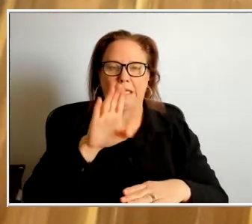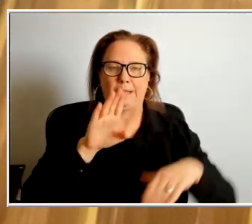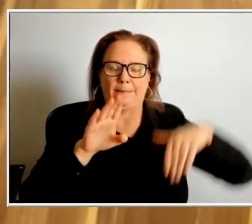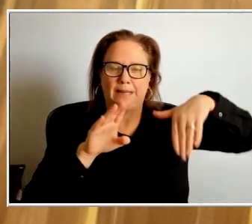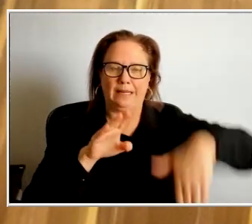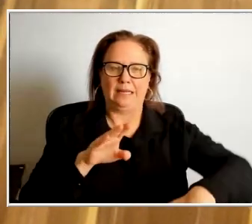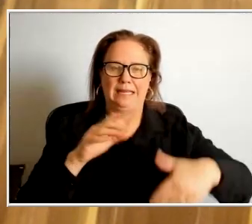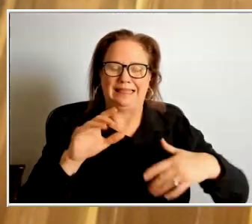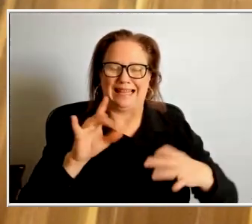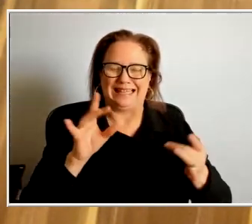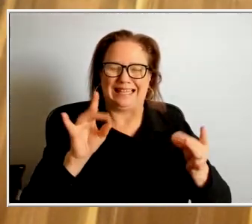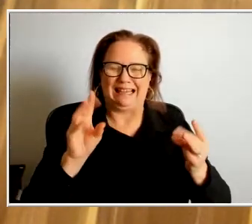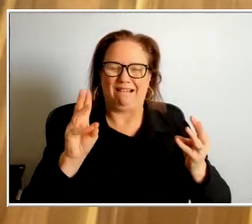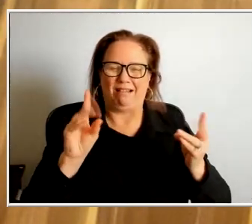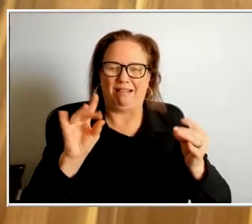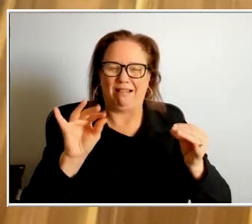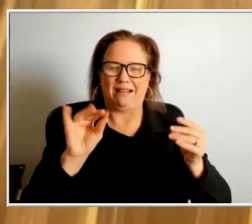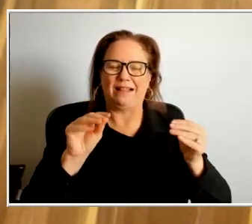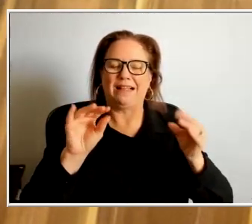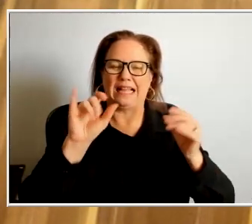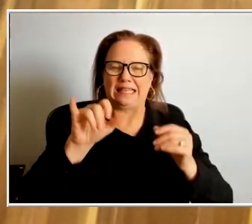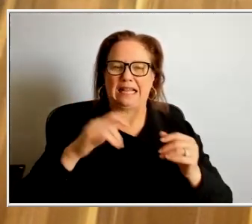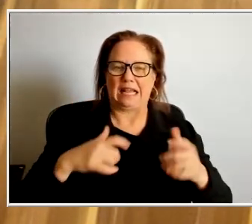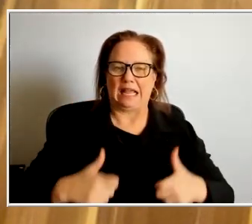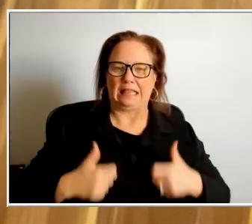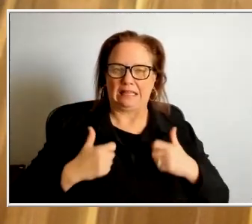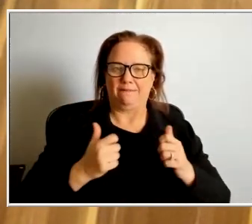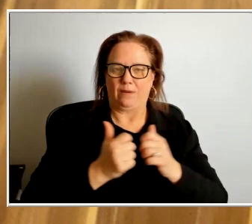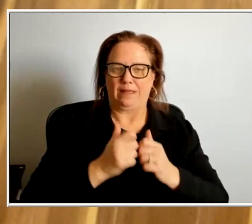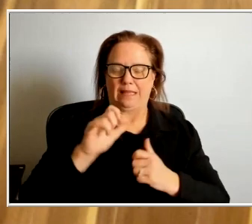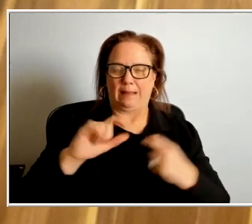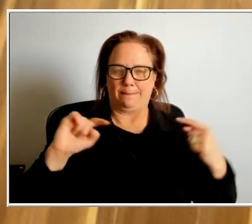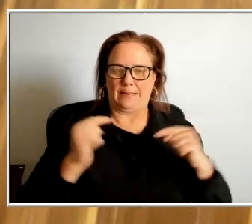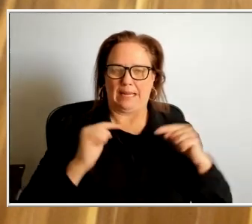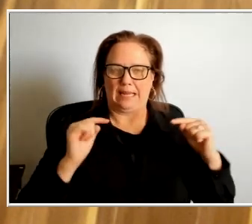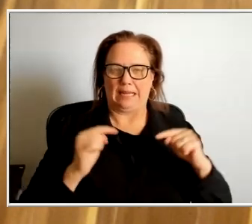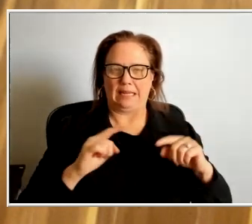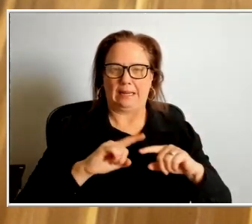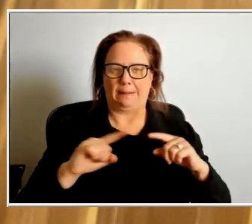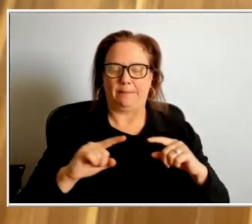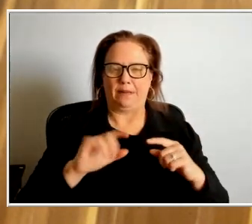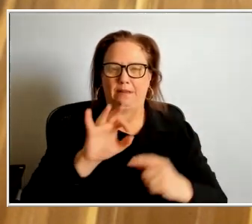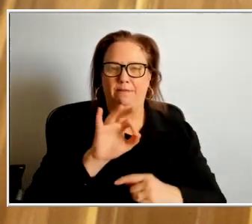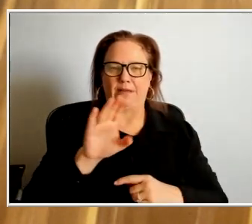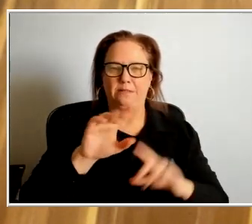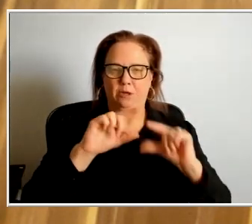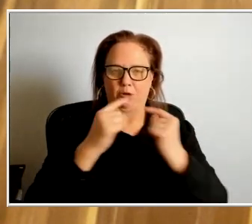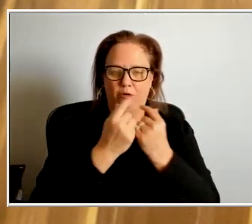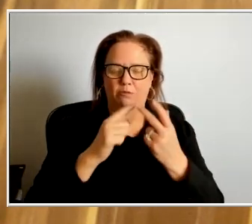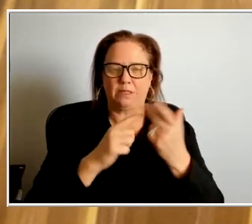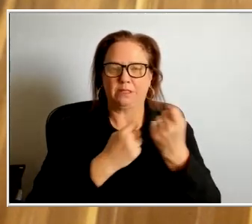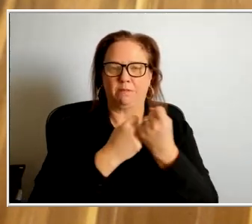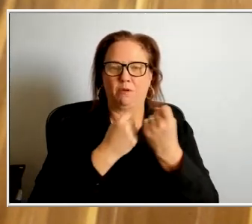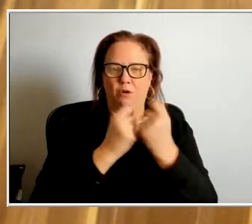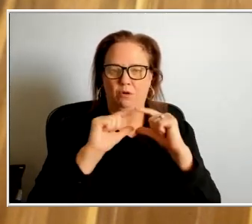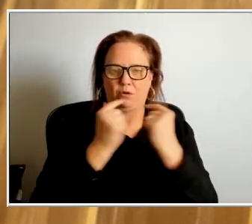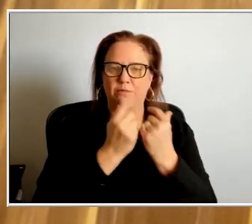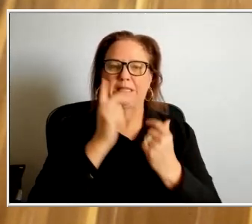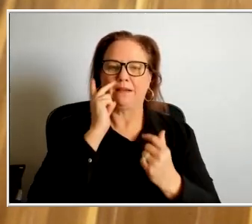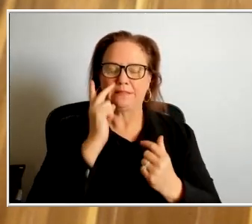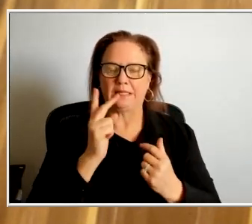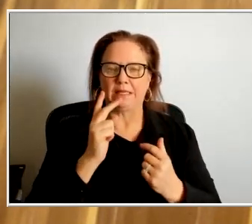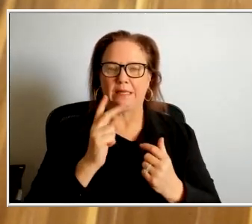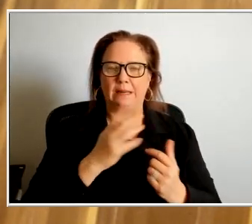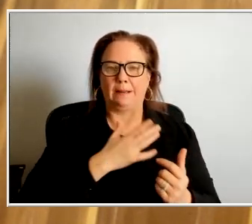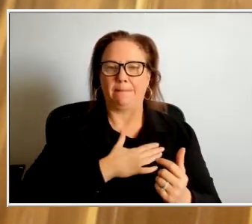kind of tingle, that's kind of what I live with. But through the Facebook groups and the support groups that I've seen, mine